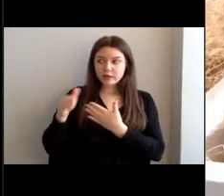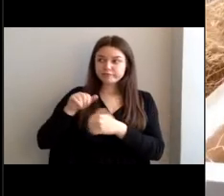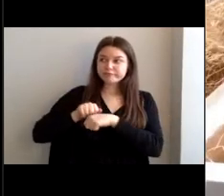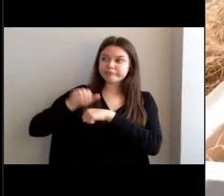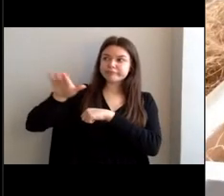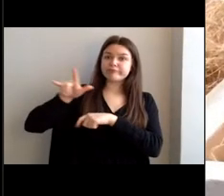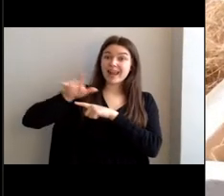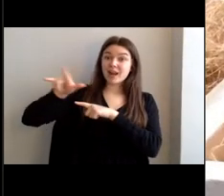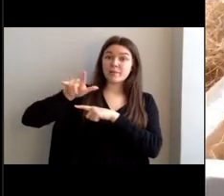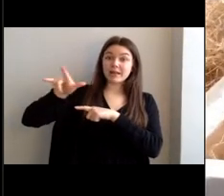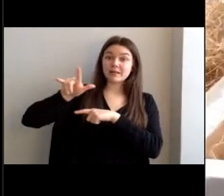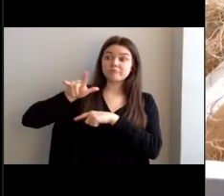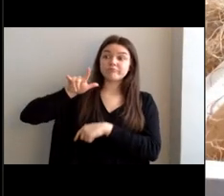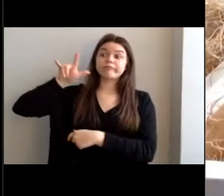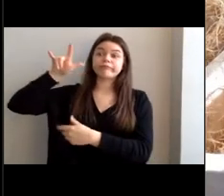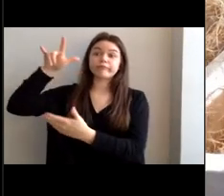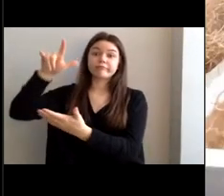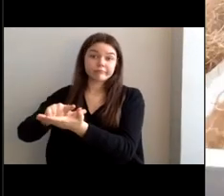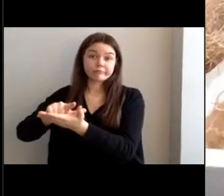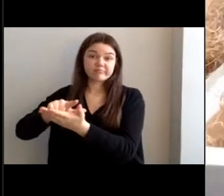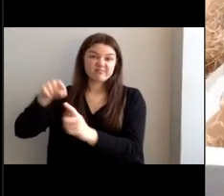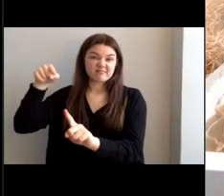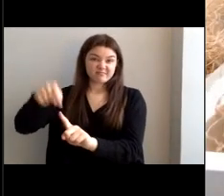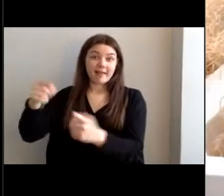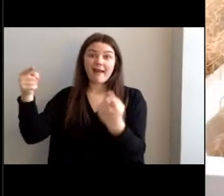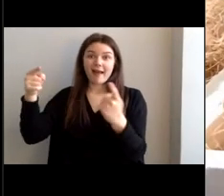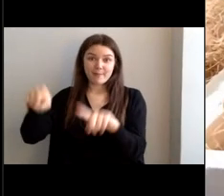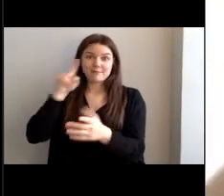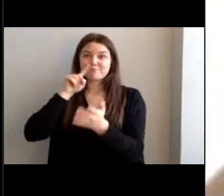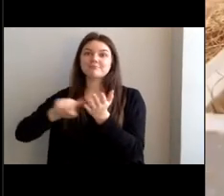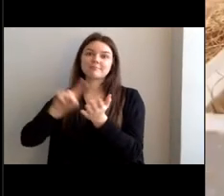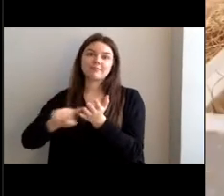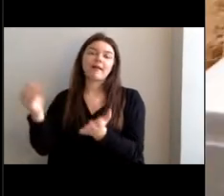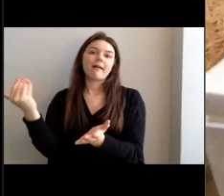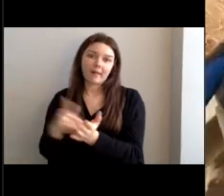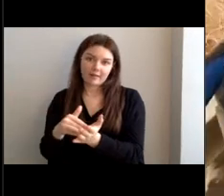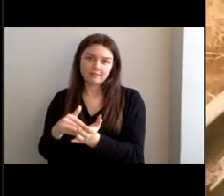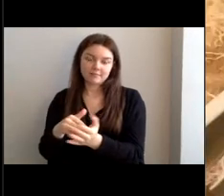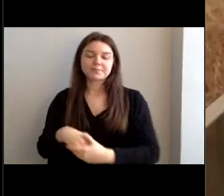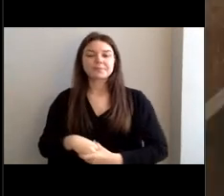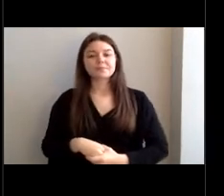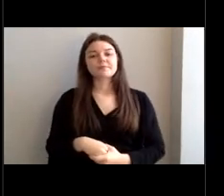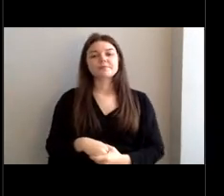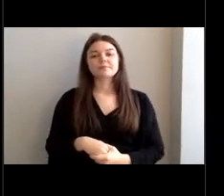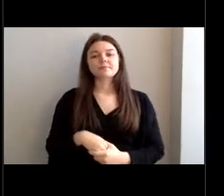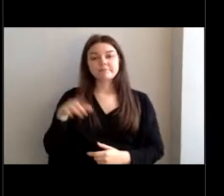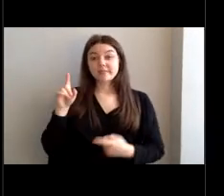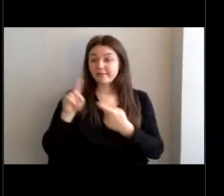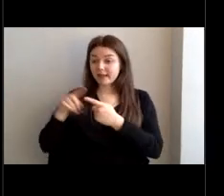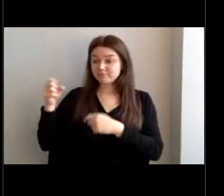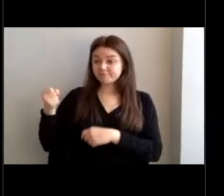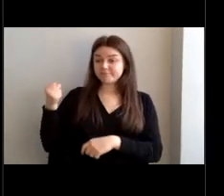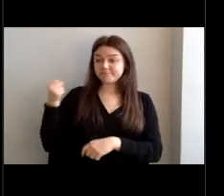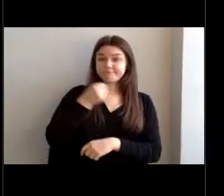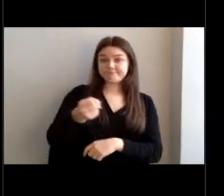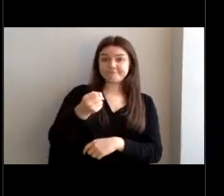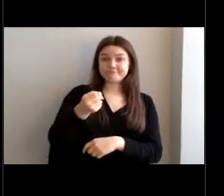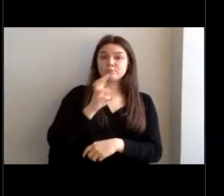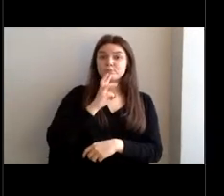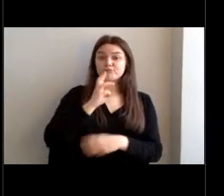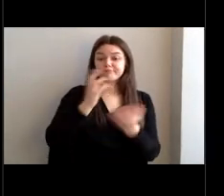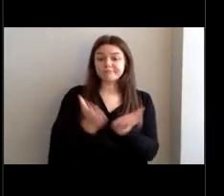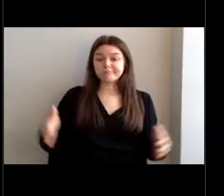other side, whatever country they're going to, that takes place again. So they do an inspection, and then they're put back into tanks so that they can be sold